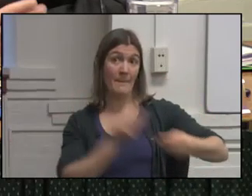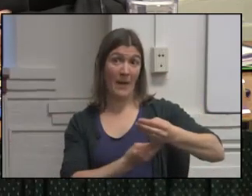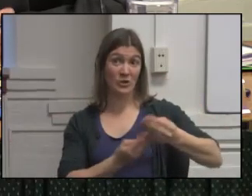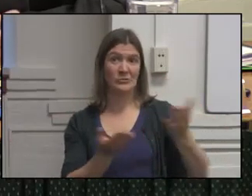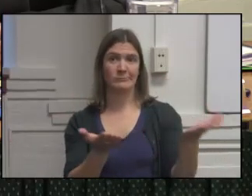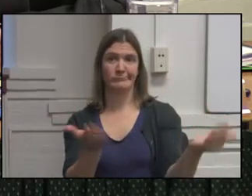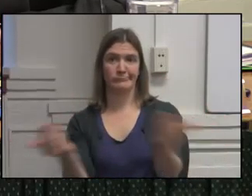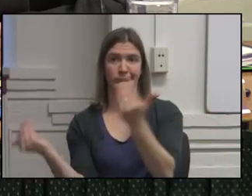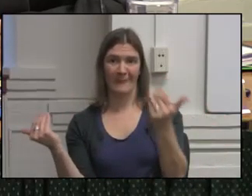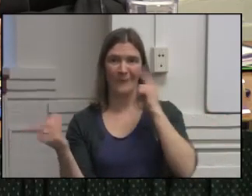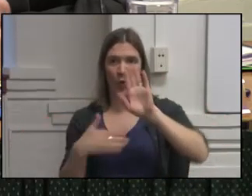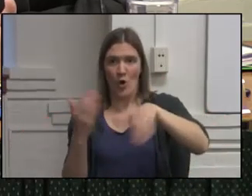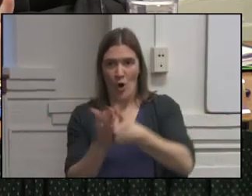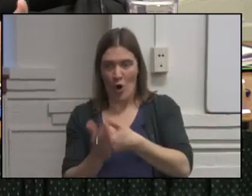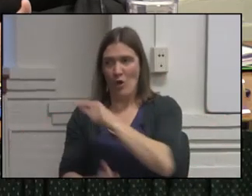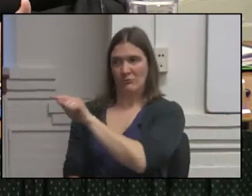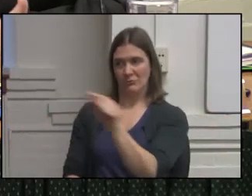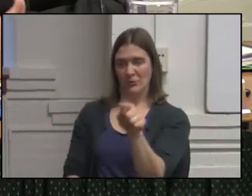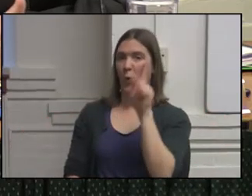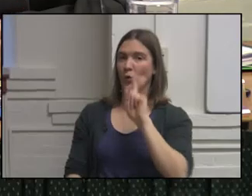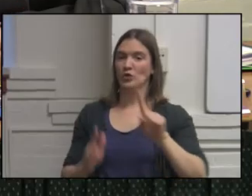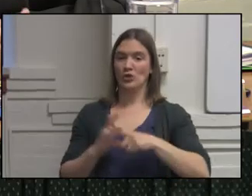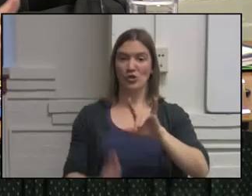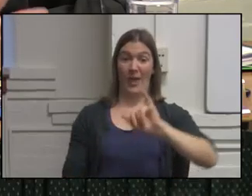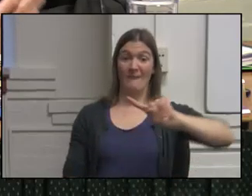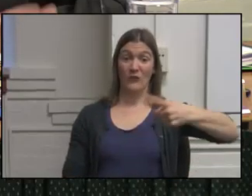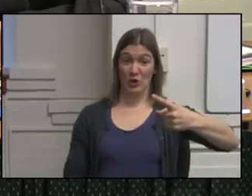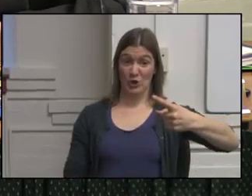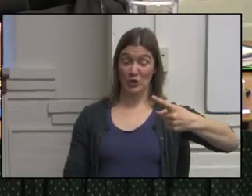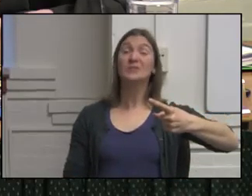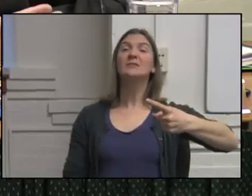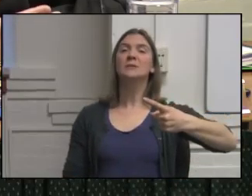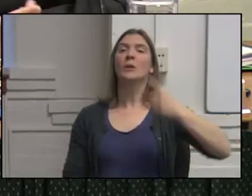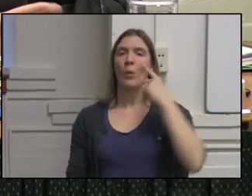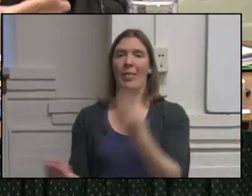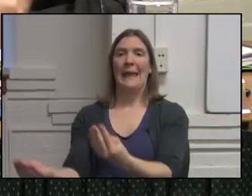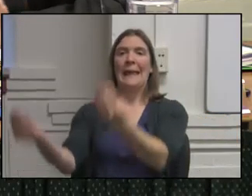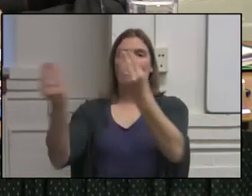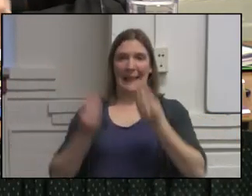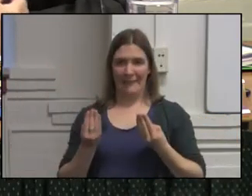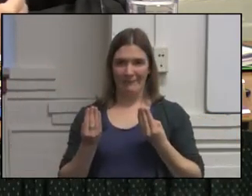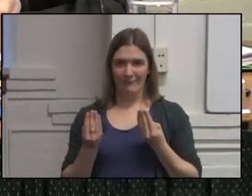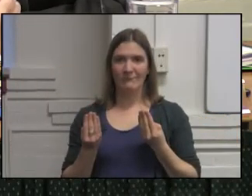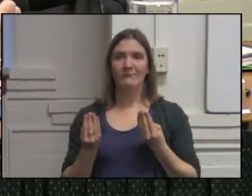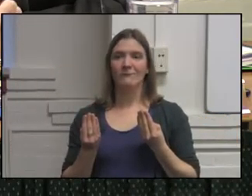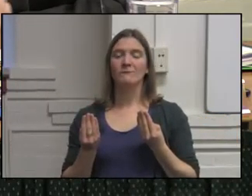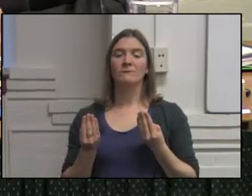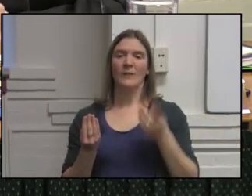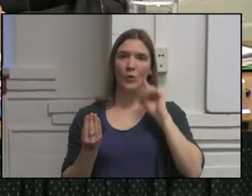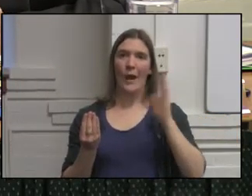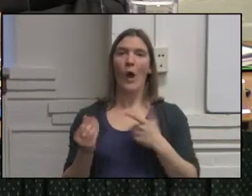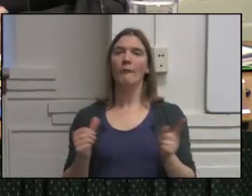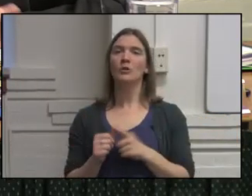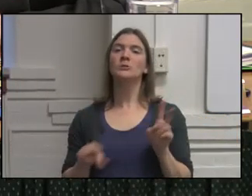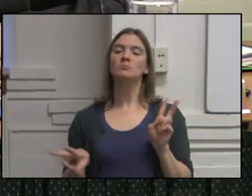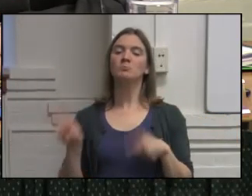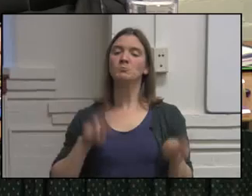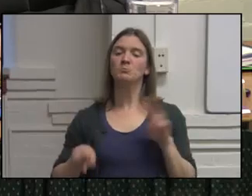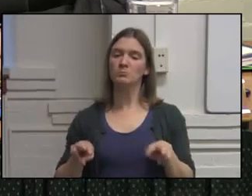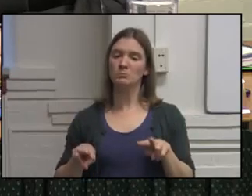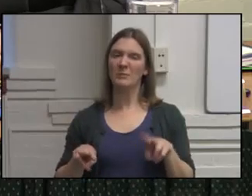for the enterprise funds for the year that will begin on July 1st will be presented to the select board for initial consideration